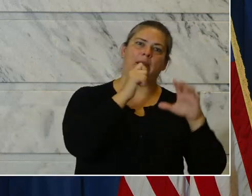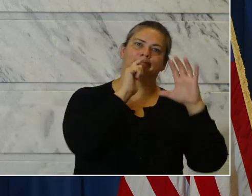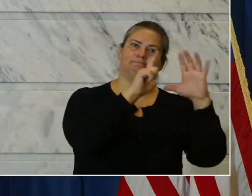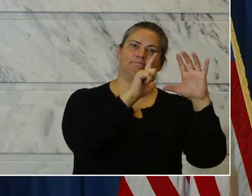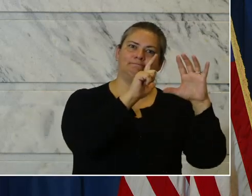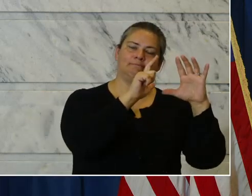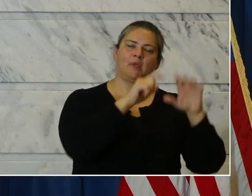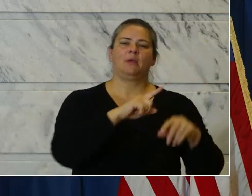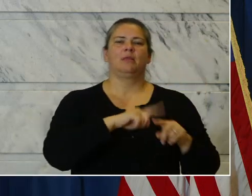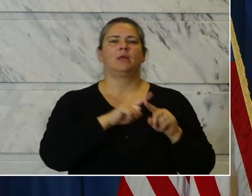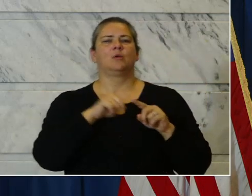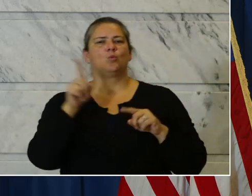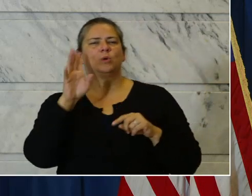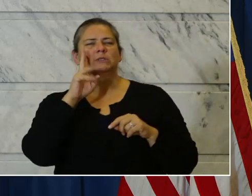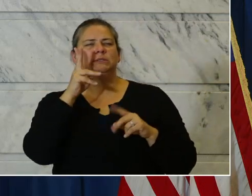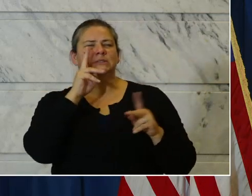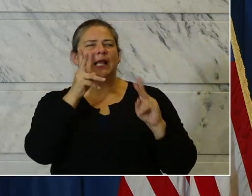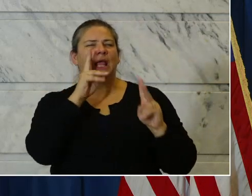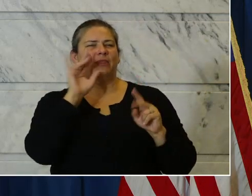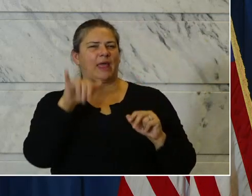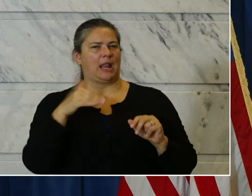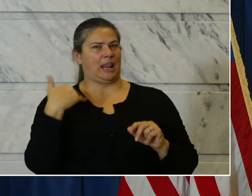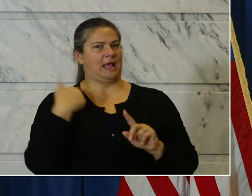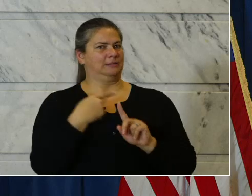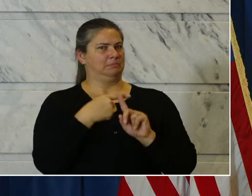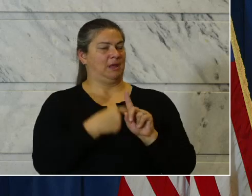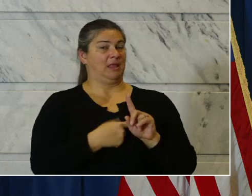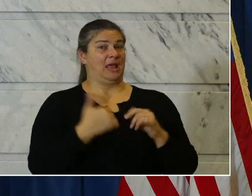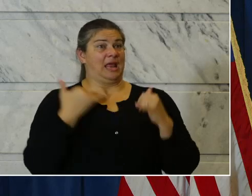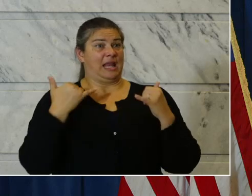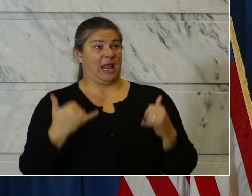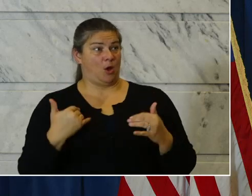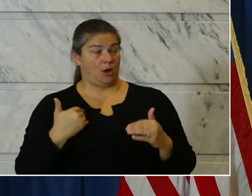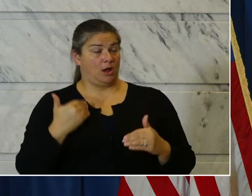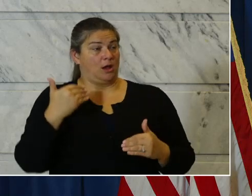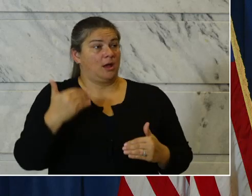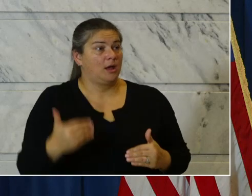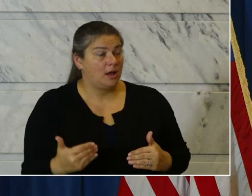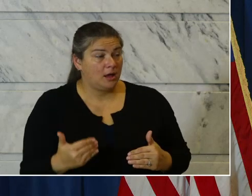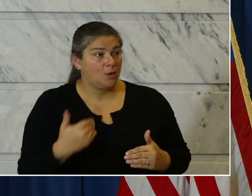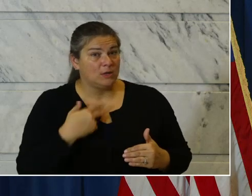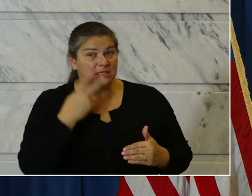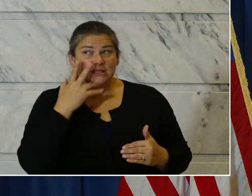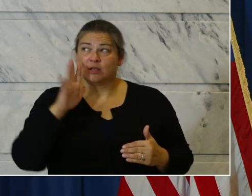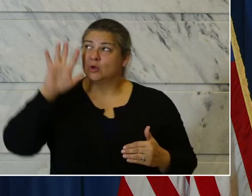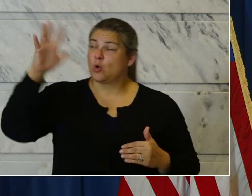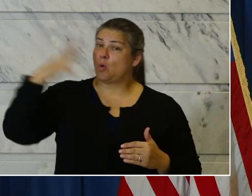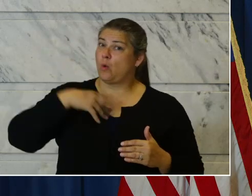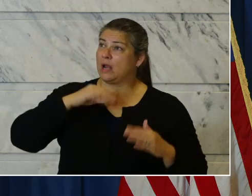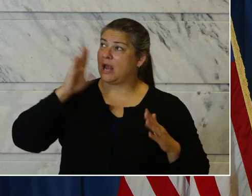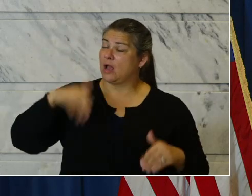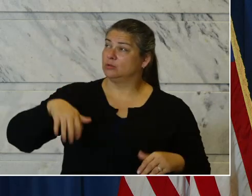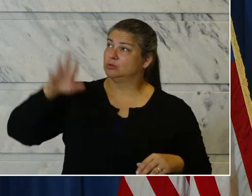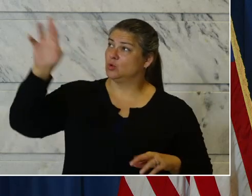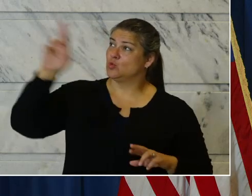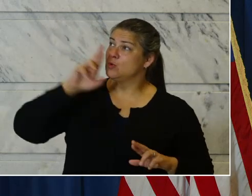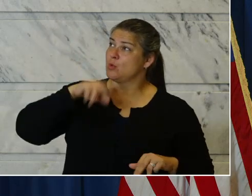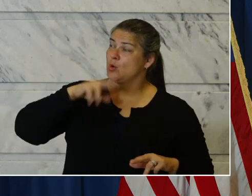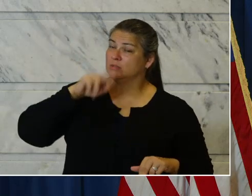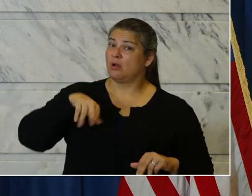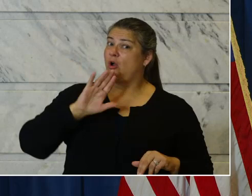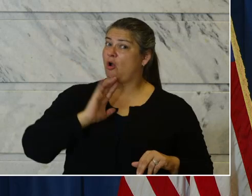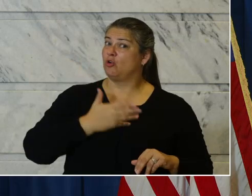down. What both we're seeing and the White House has noted in their reports is our spread is both rural and